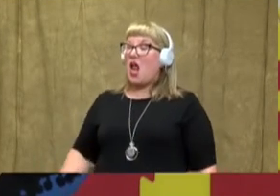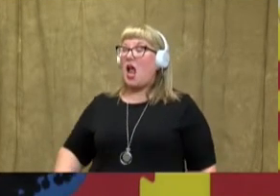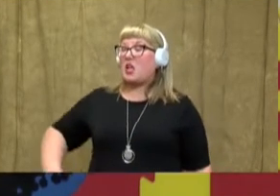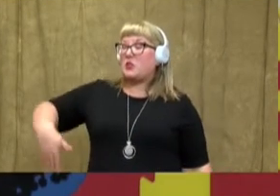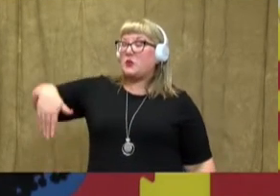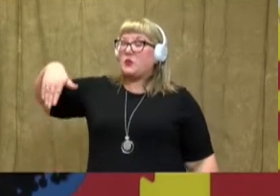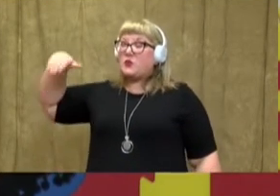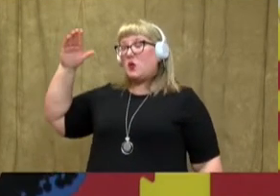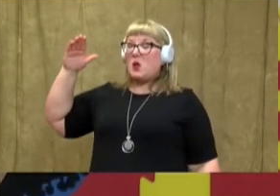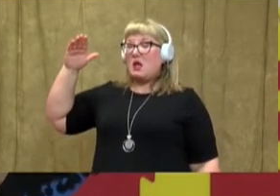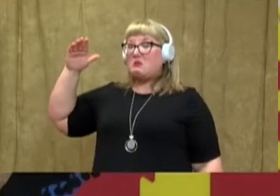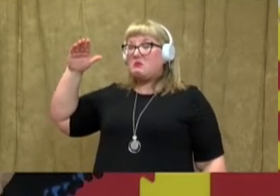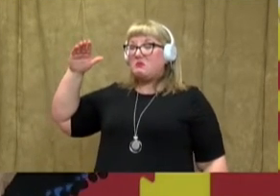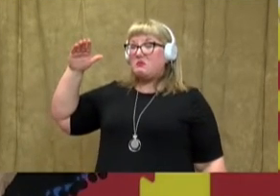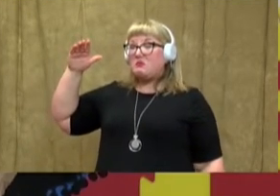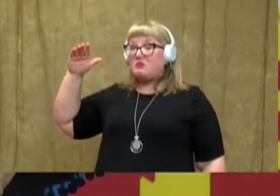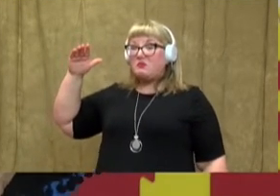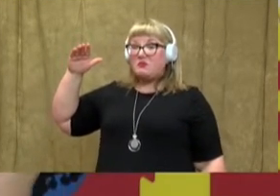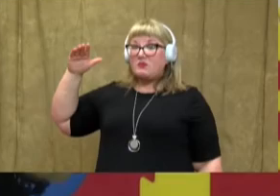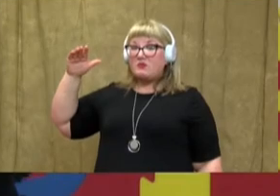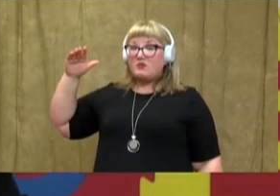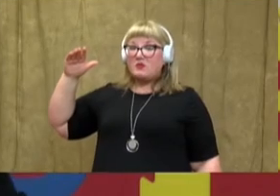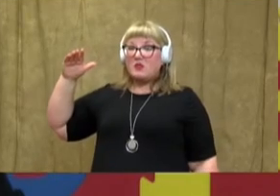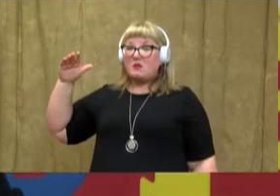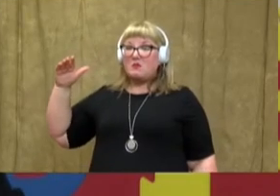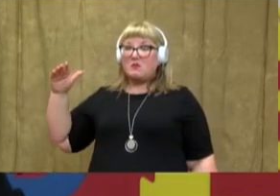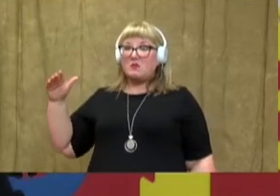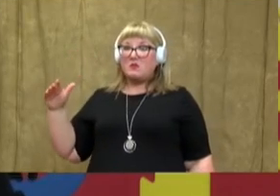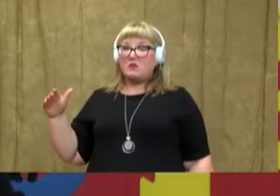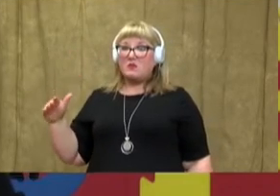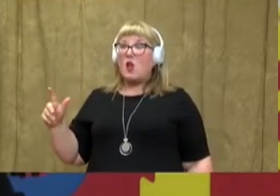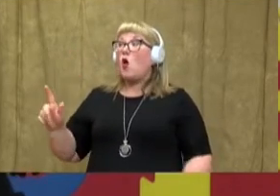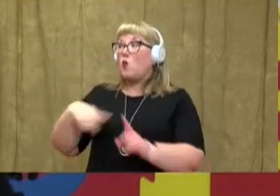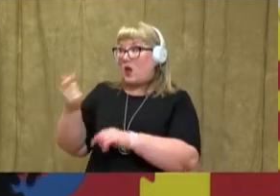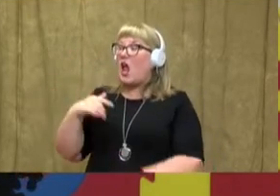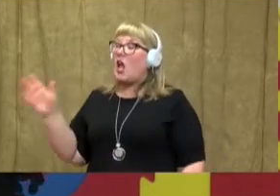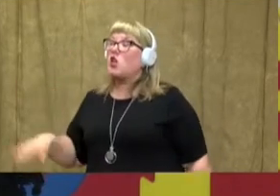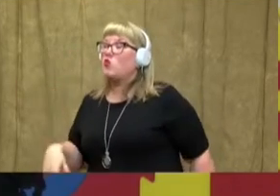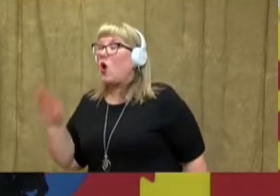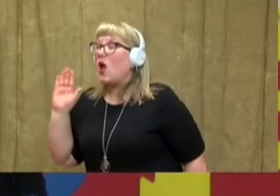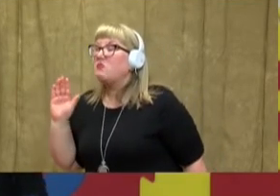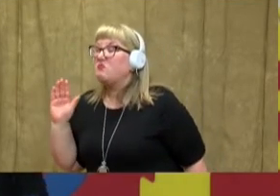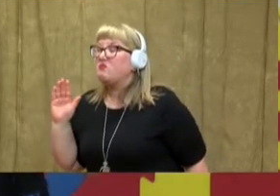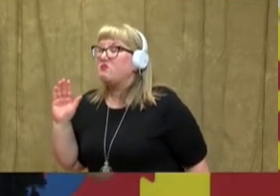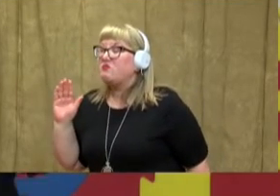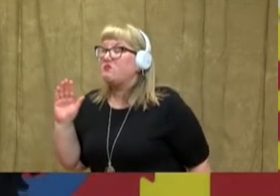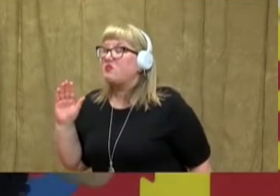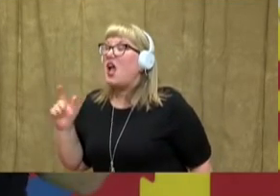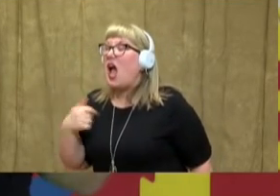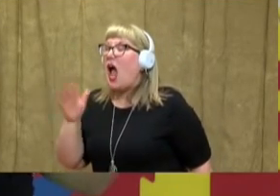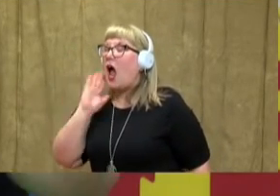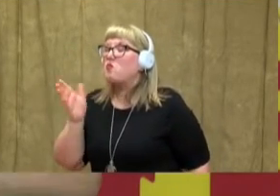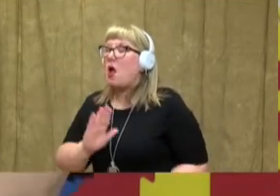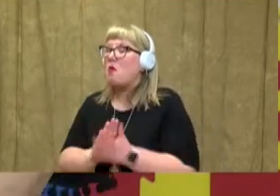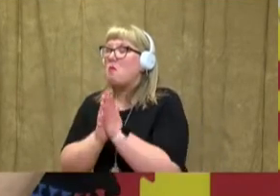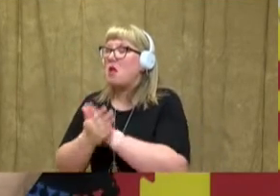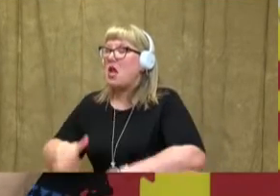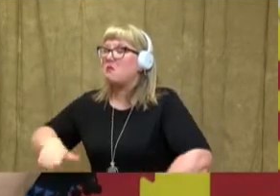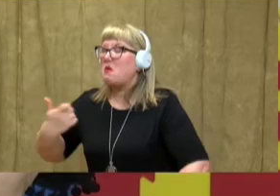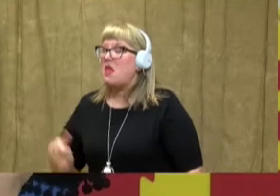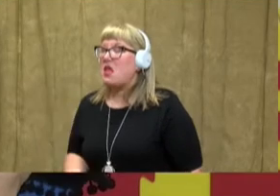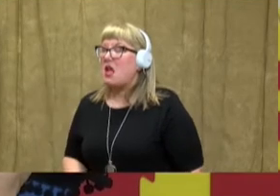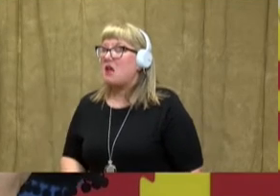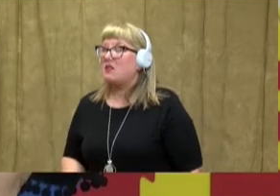the pond and was going around for the second time. When I grow up, she told the pollywog again, I'm going to turn into something